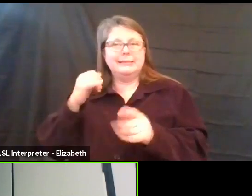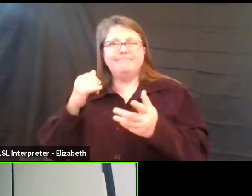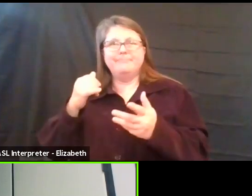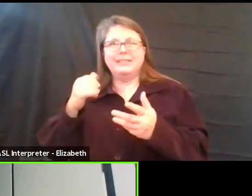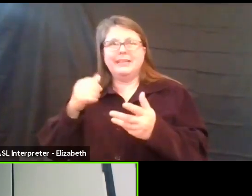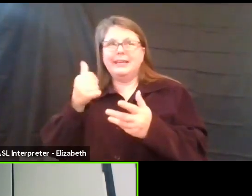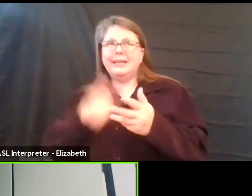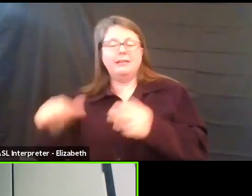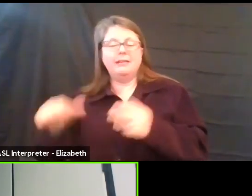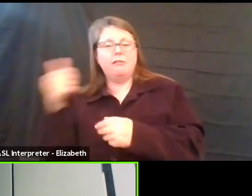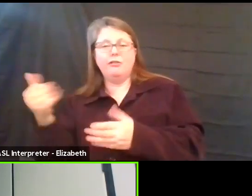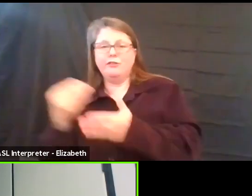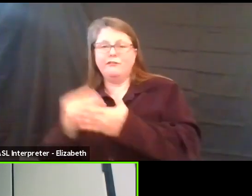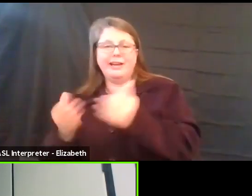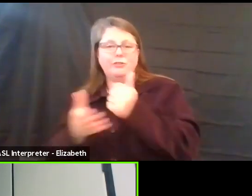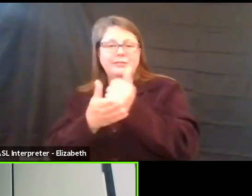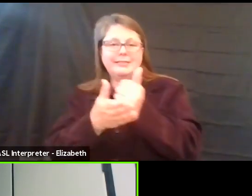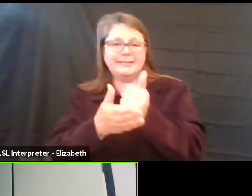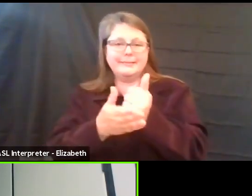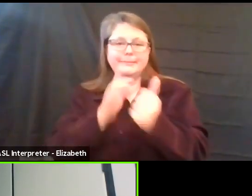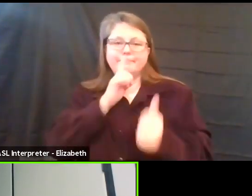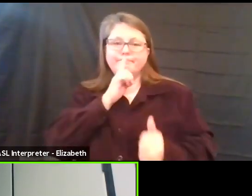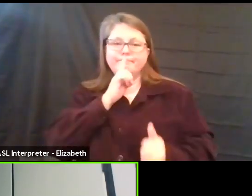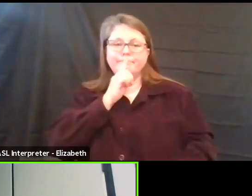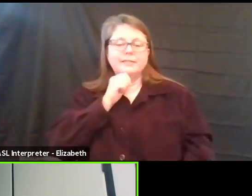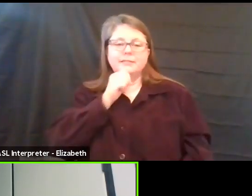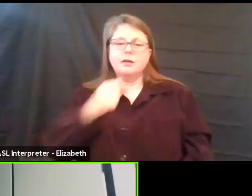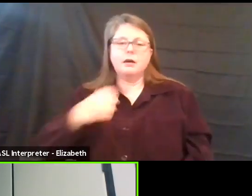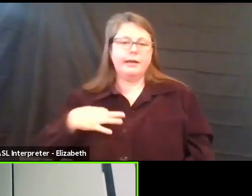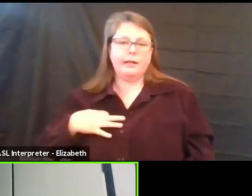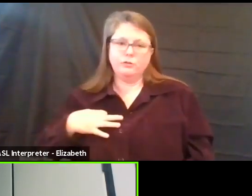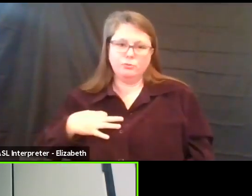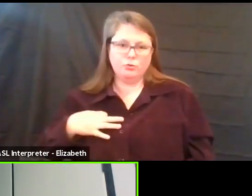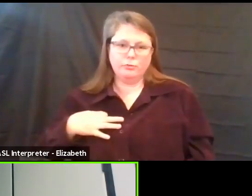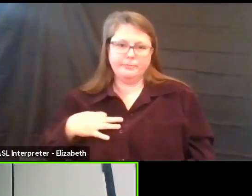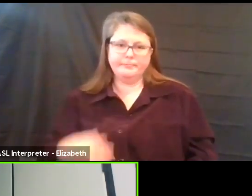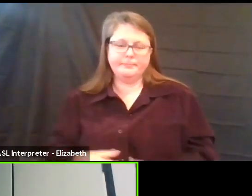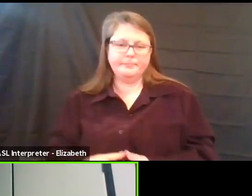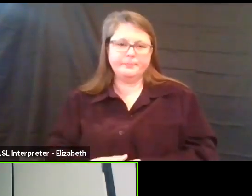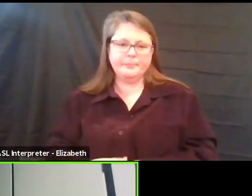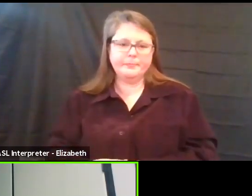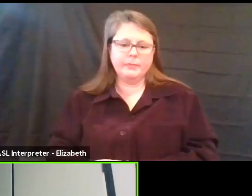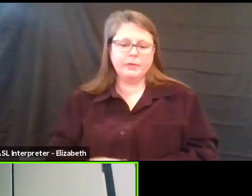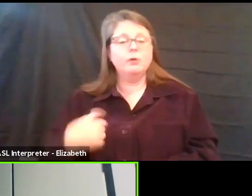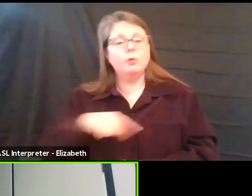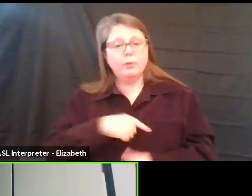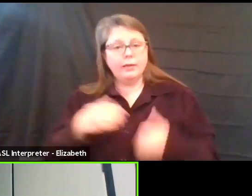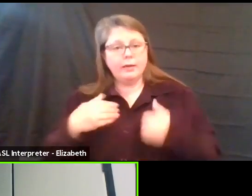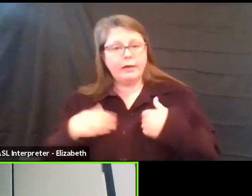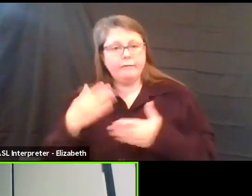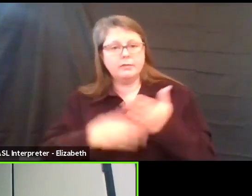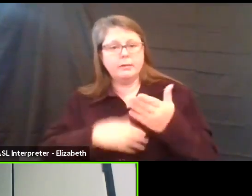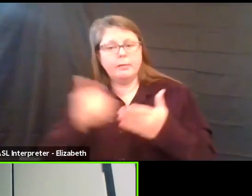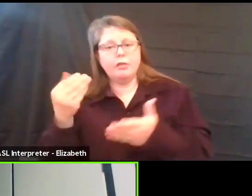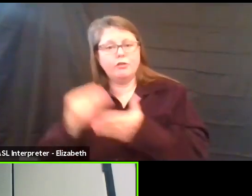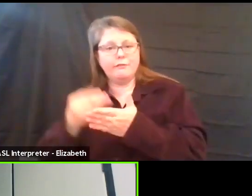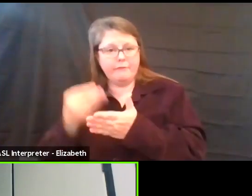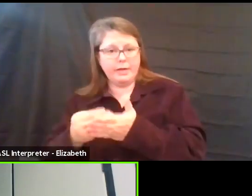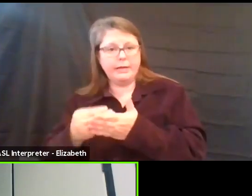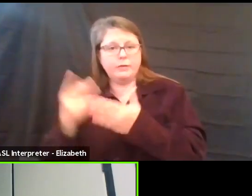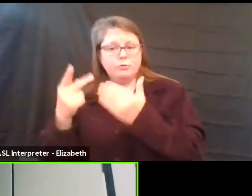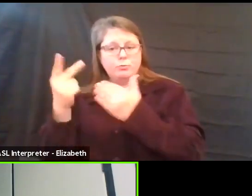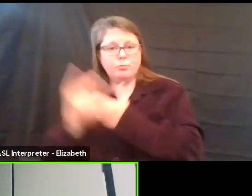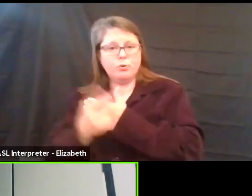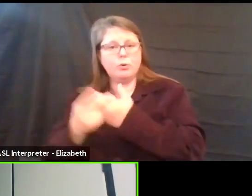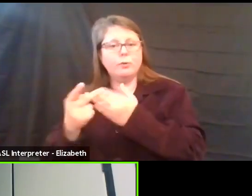assistance. We do have some other programs that that are more human service type programs